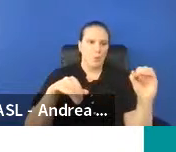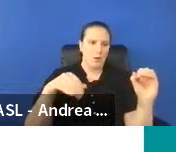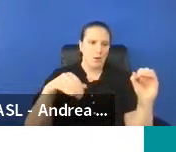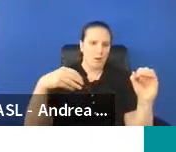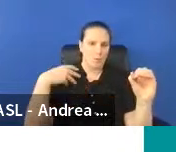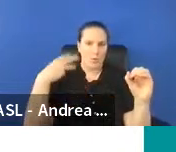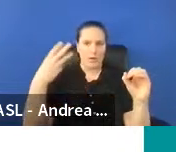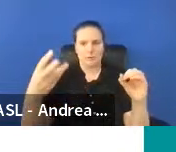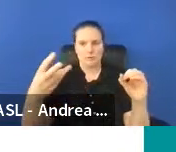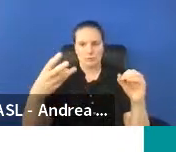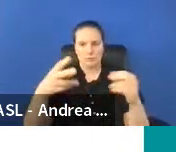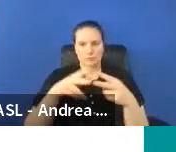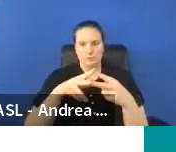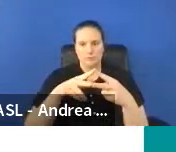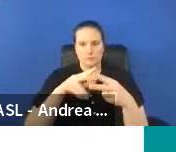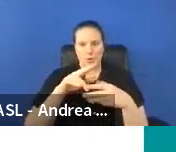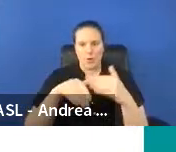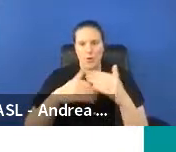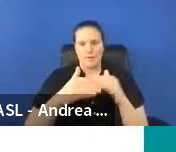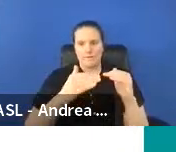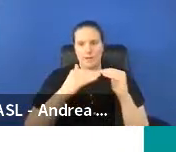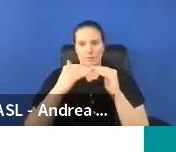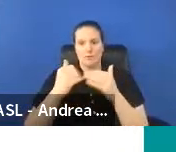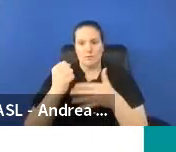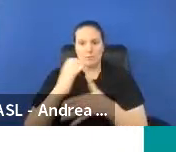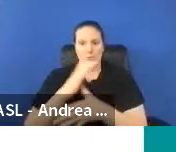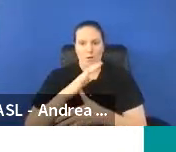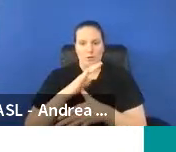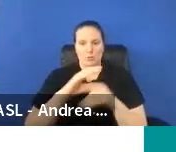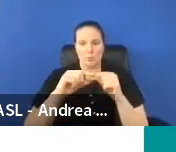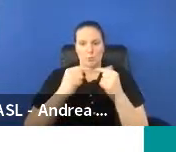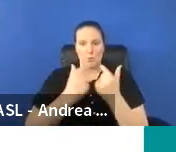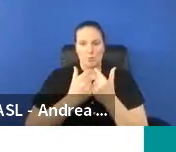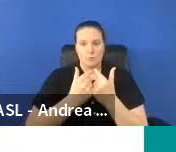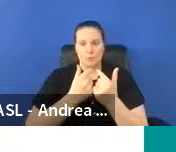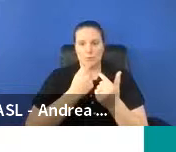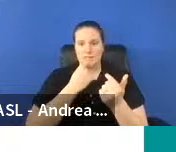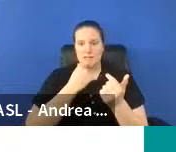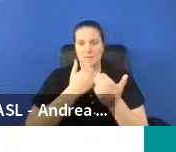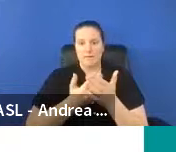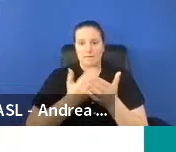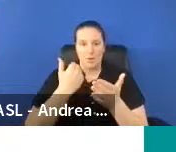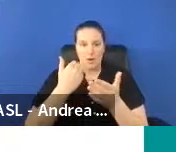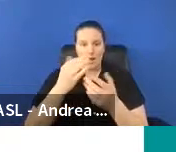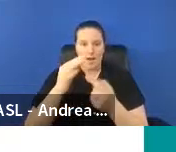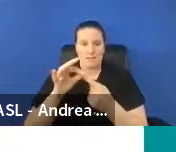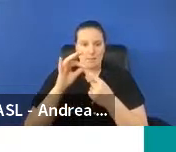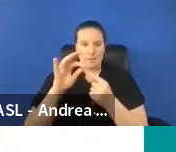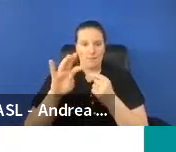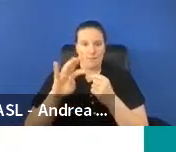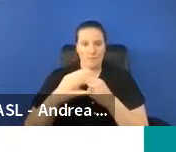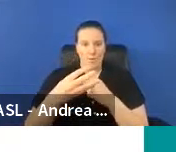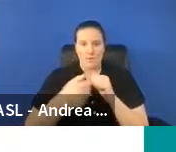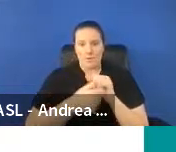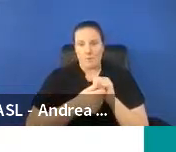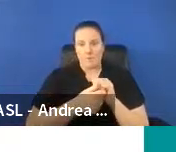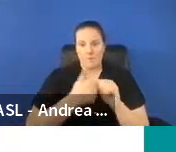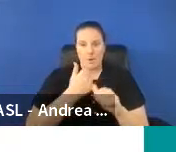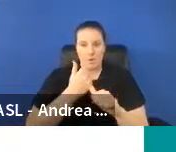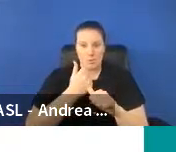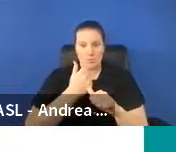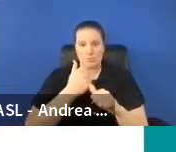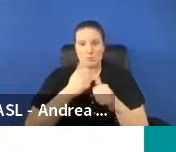Washington, and all of those equity priority groups we noted earlier, except for the fourth